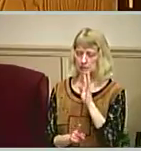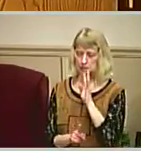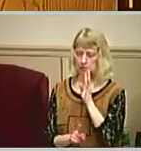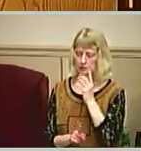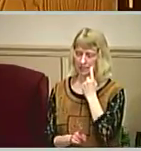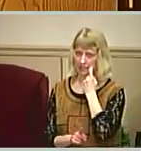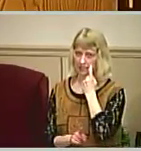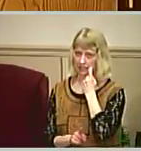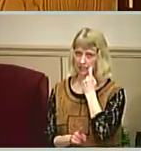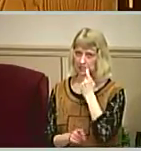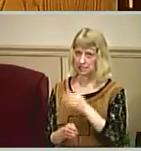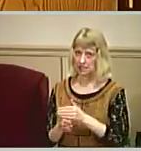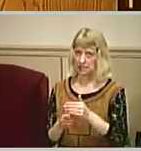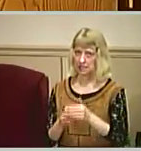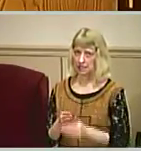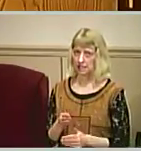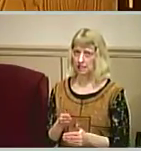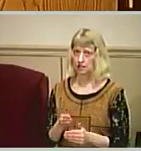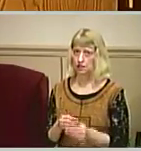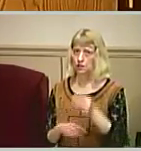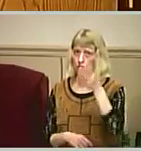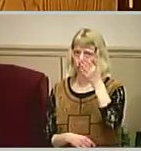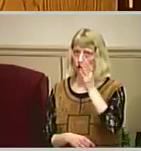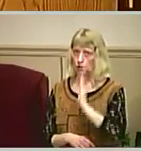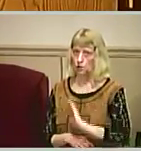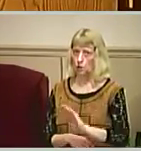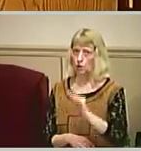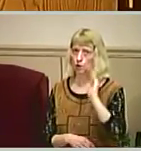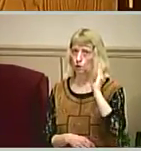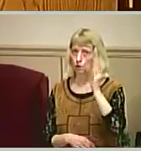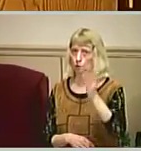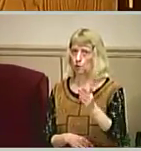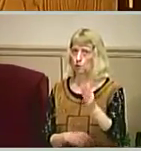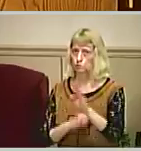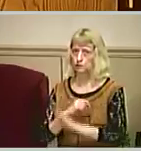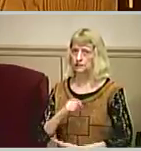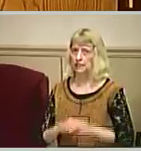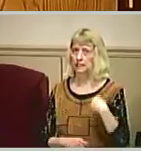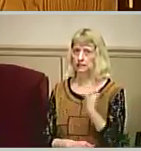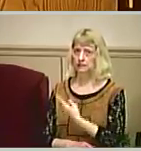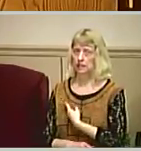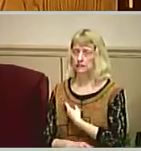day, he ended it and he said, God will protect us.